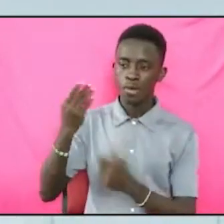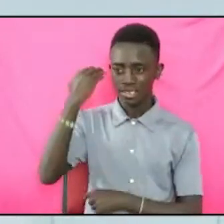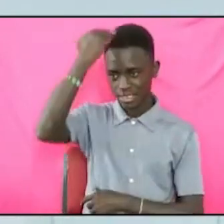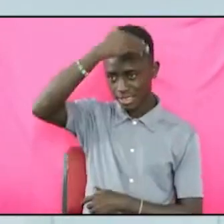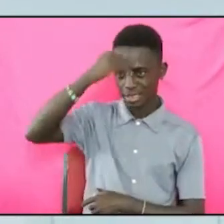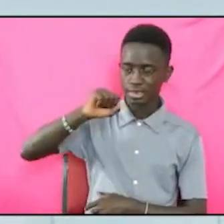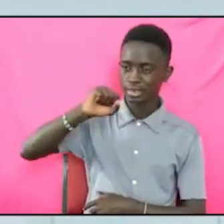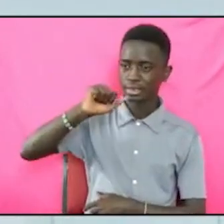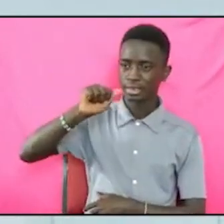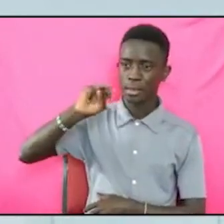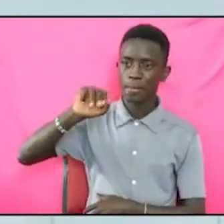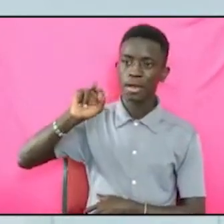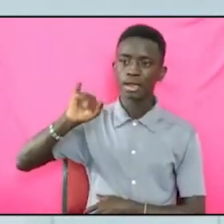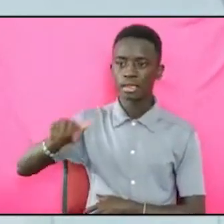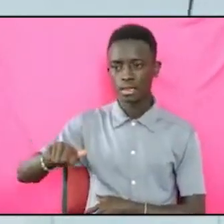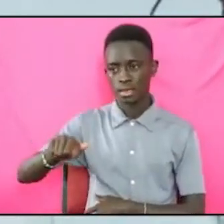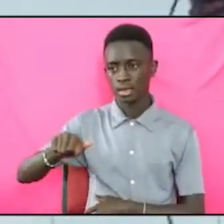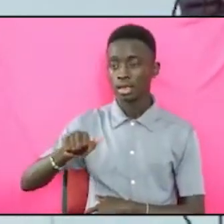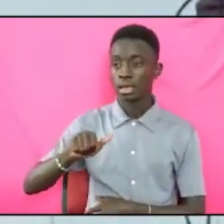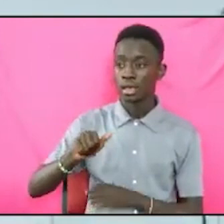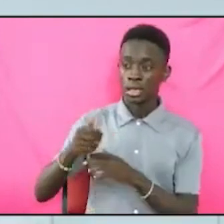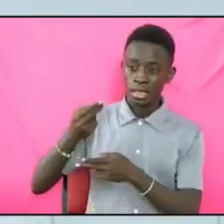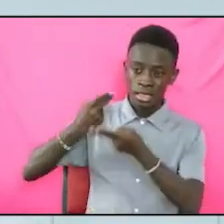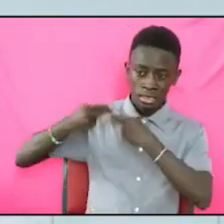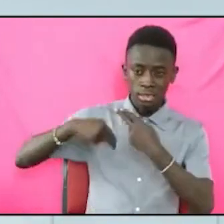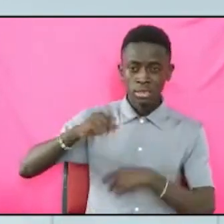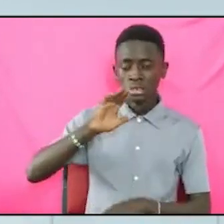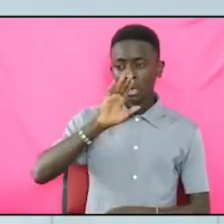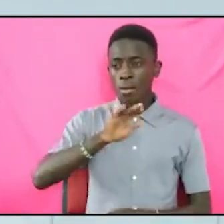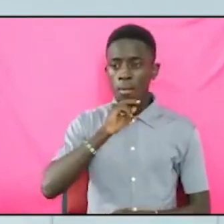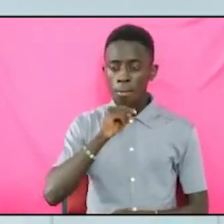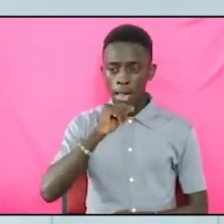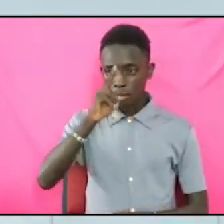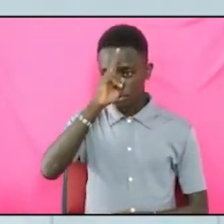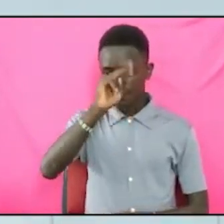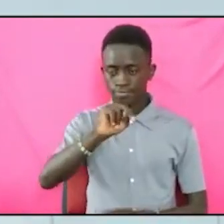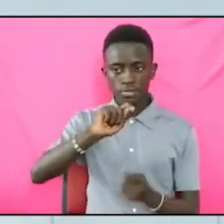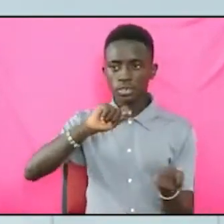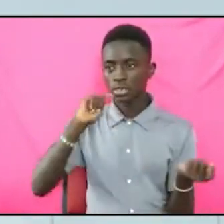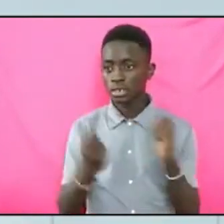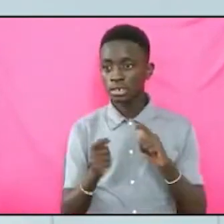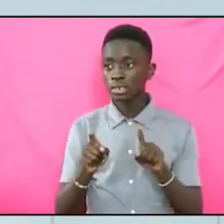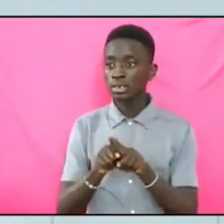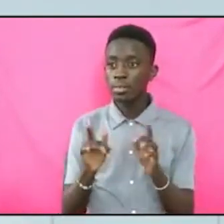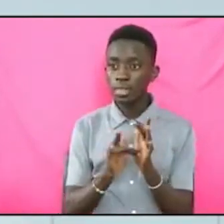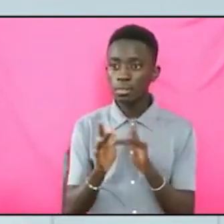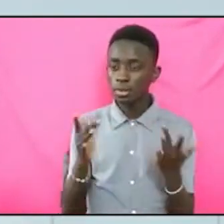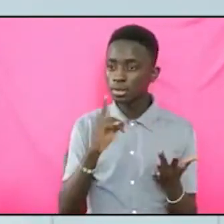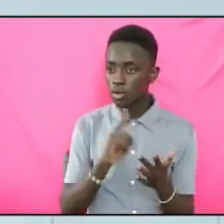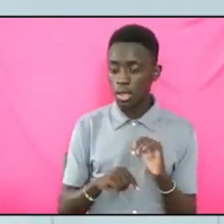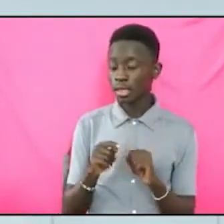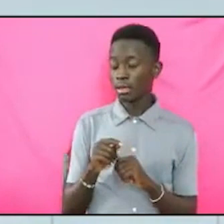Remember, from that point on, the history of this man changed. And you know, the Bible is silent, but I wish the Bible had told us